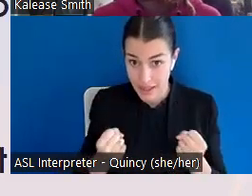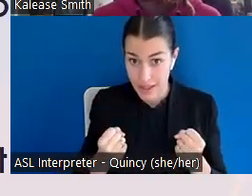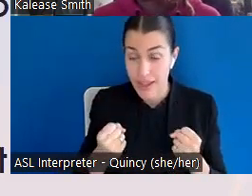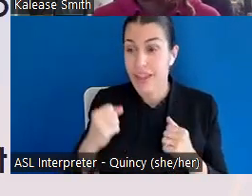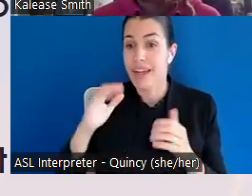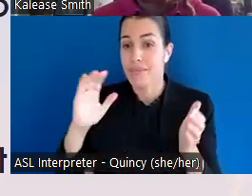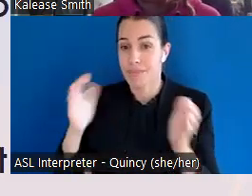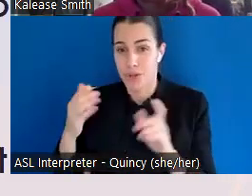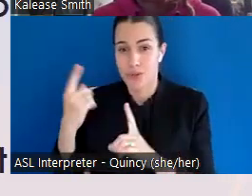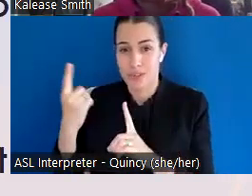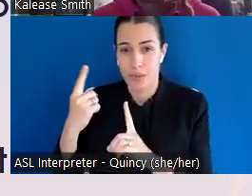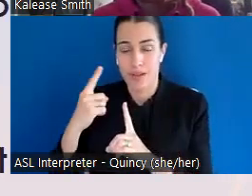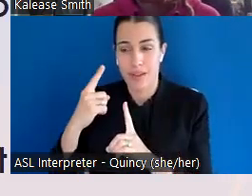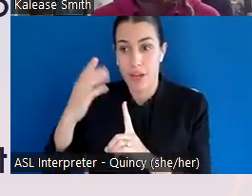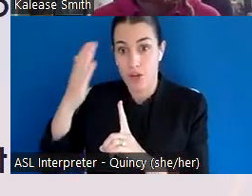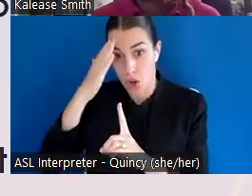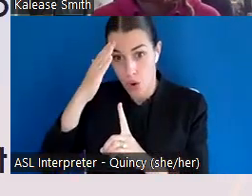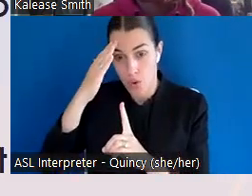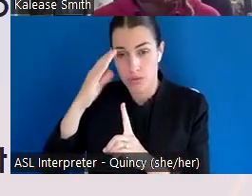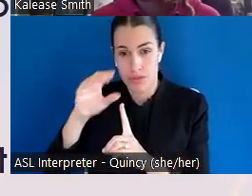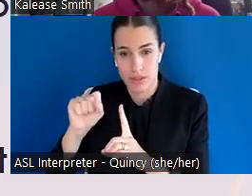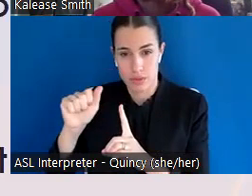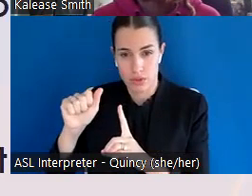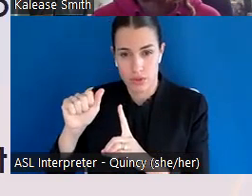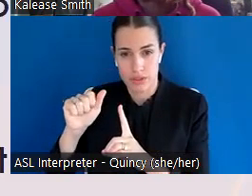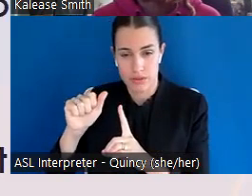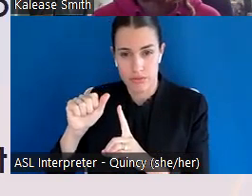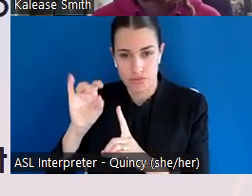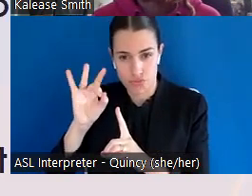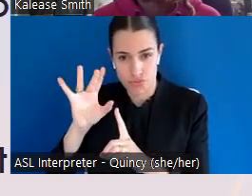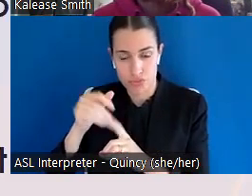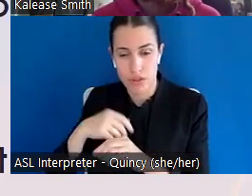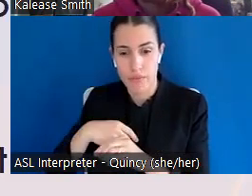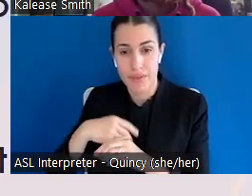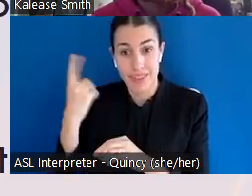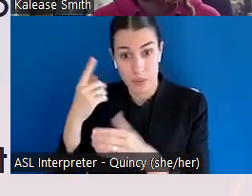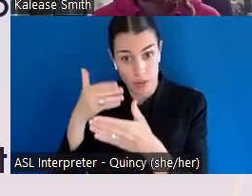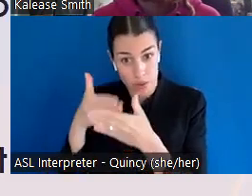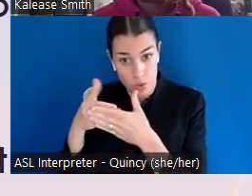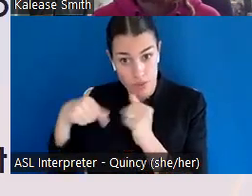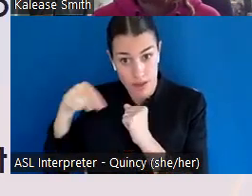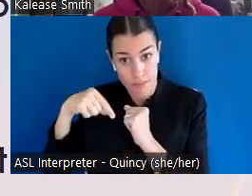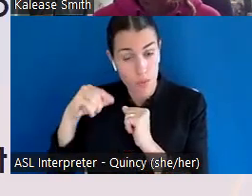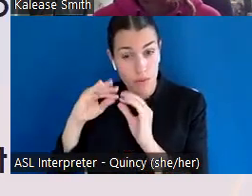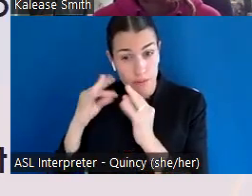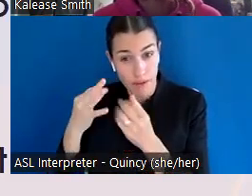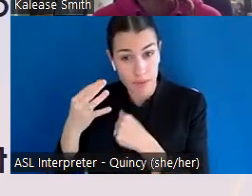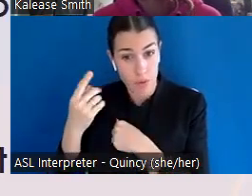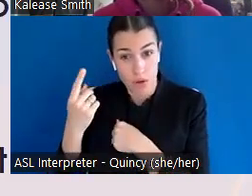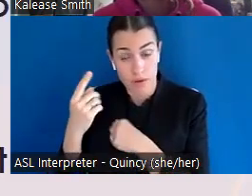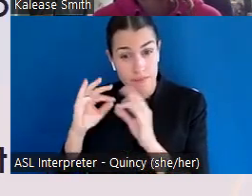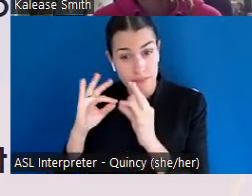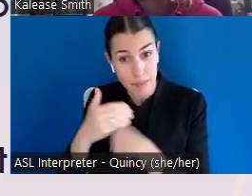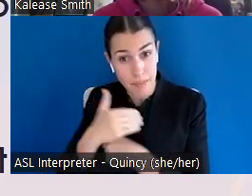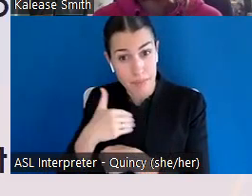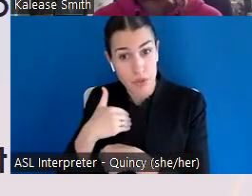sexually assaulted by somebody they know, somebody of their inner circle, somebody that's close to them. It's really hard if it was a family member that